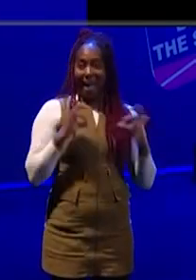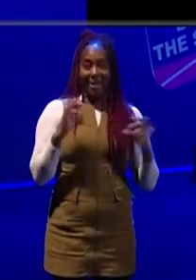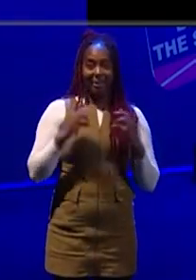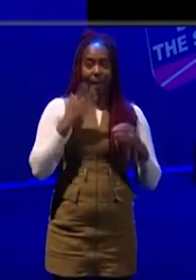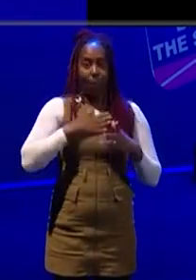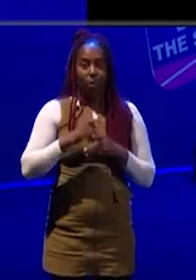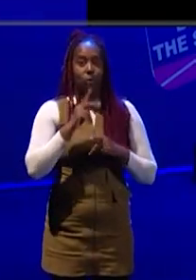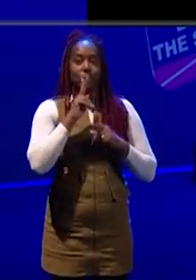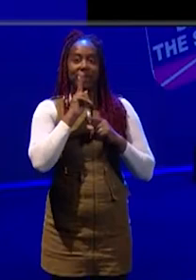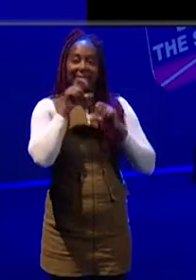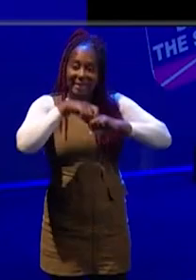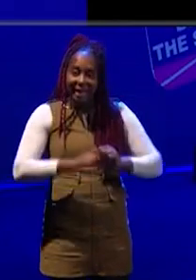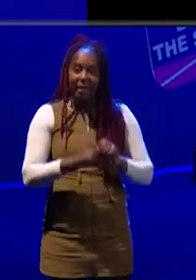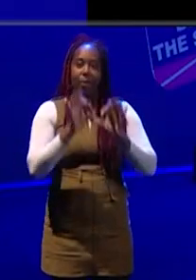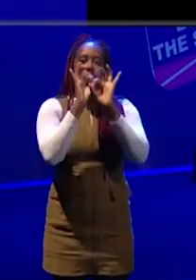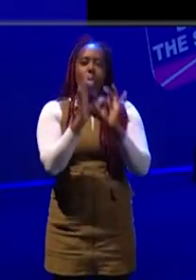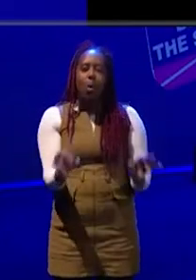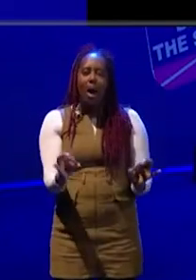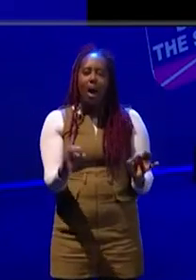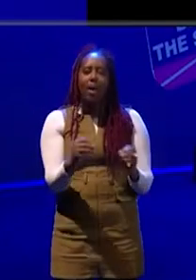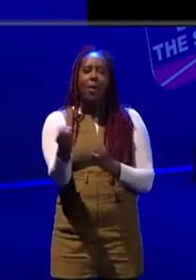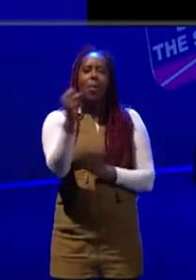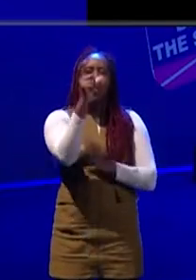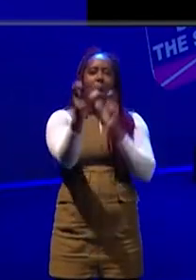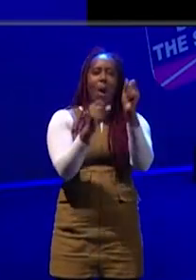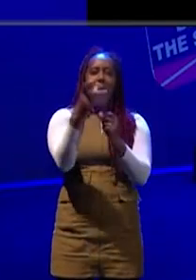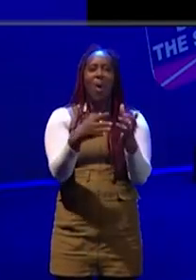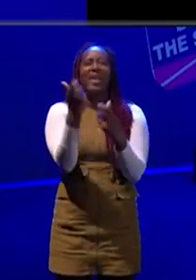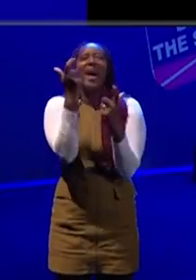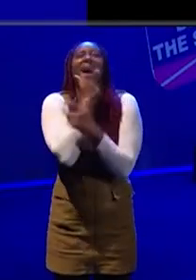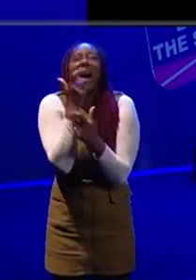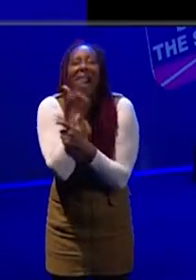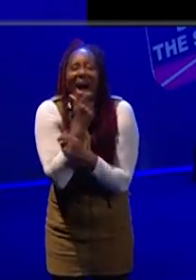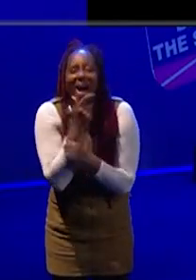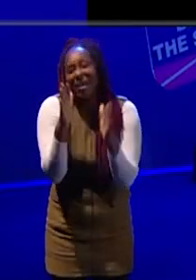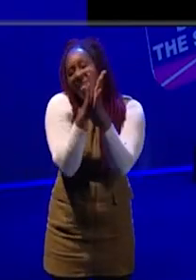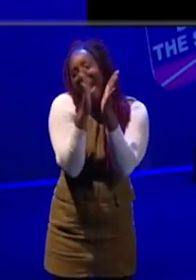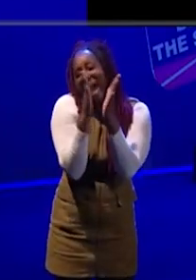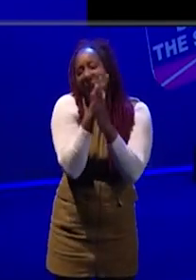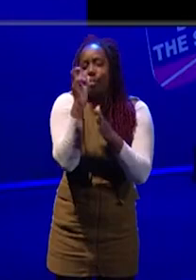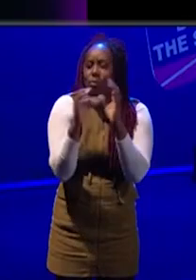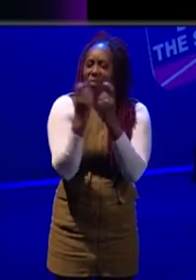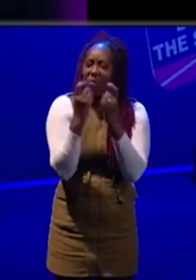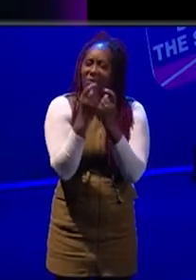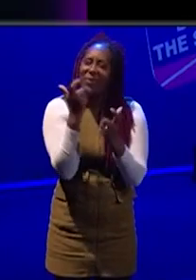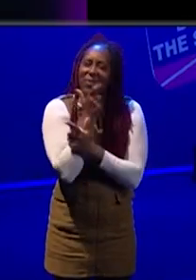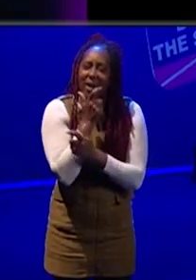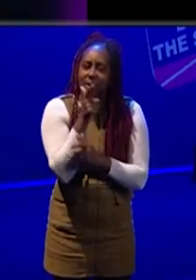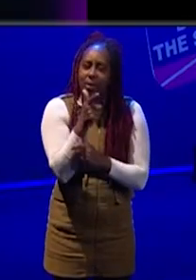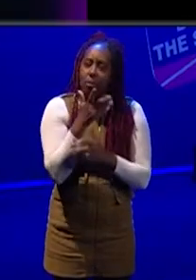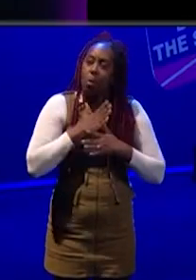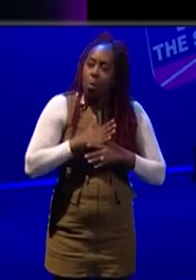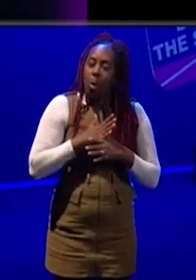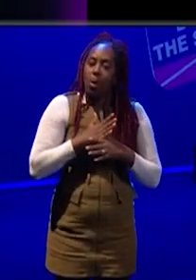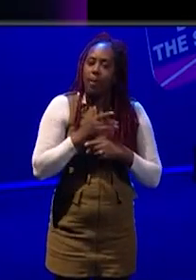there in stone silence and hang on my every word and then burst out laughing at the tap when I do something funny. I want all those things. But if we want people in the